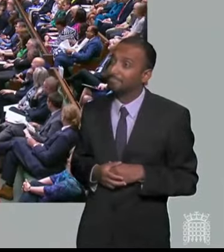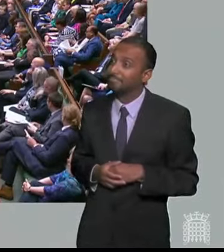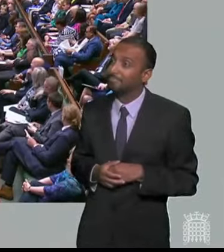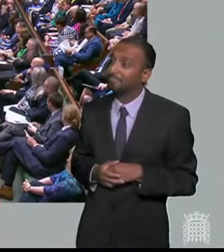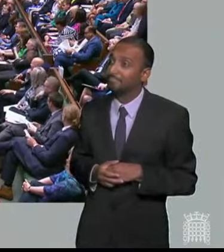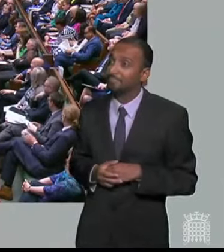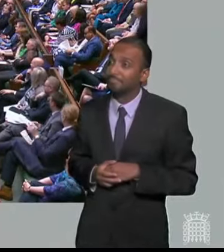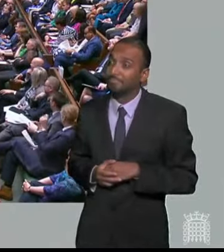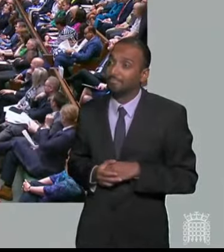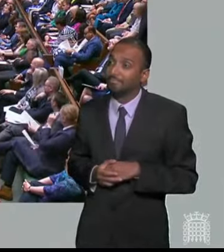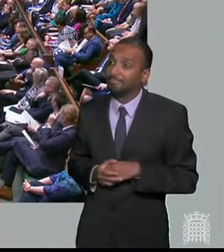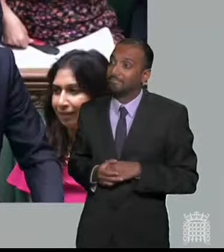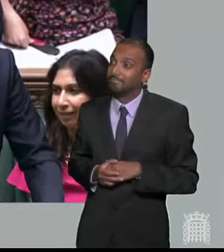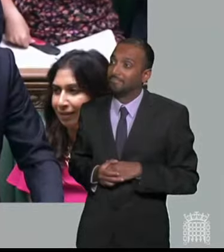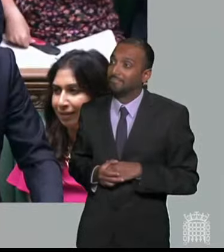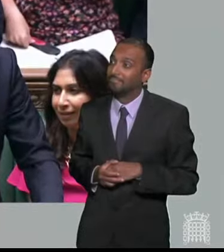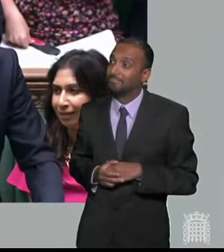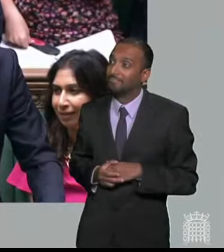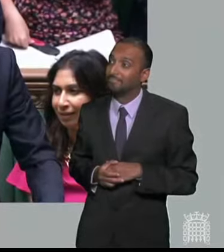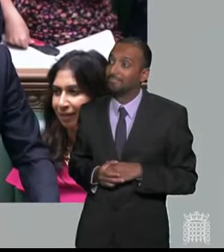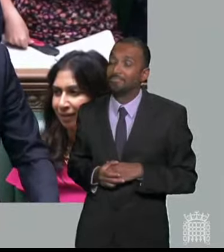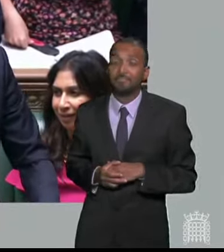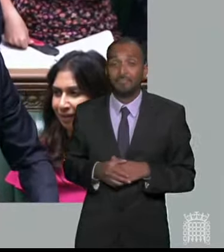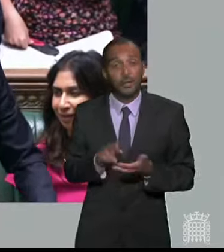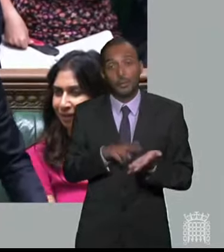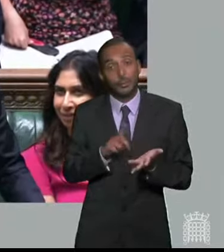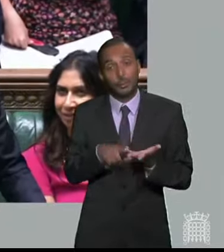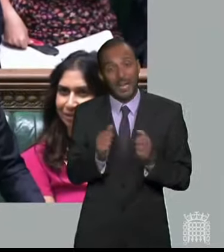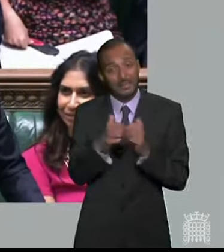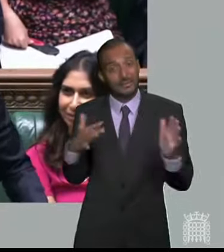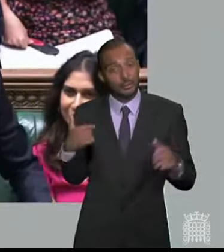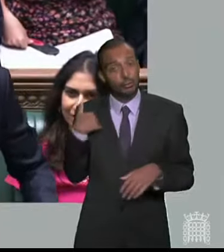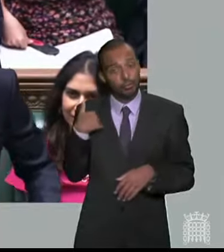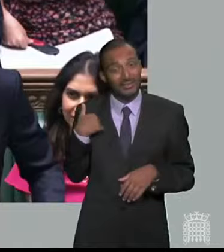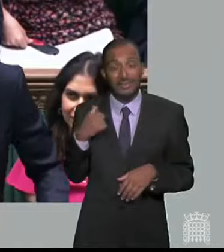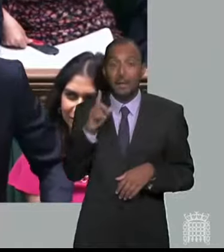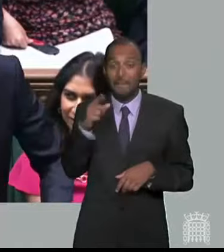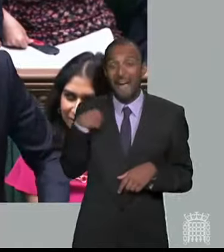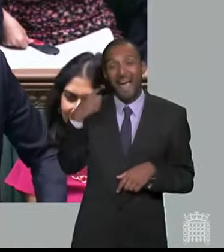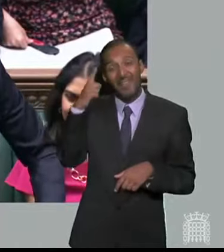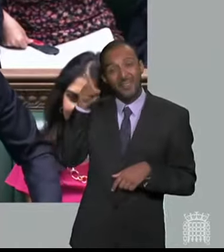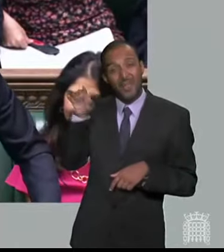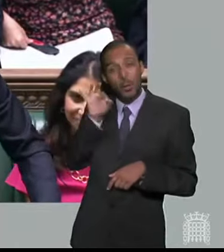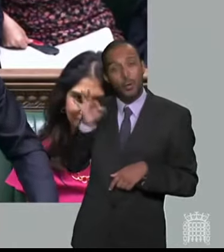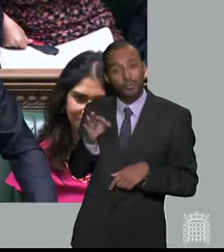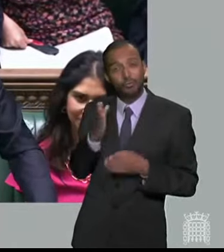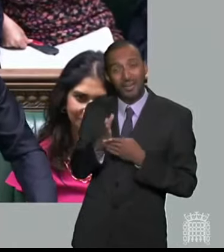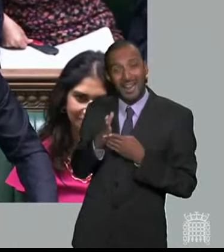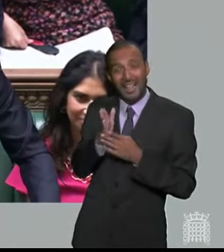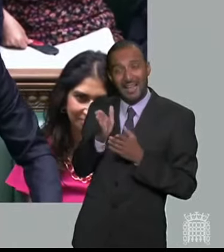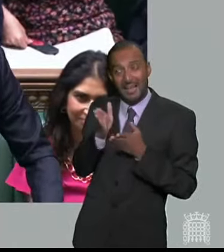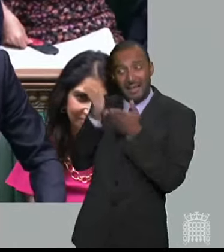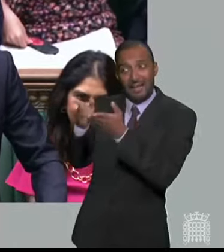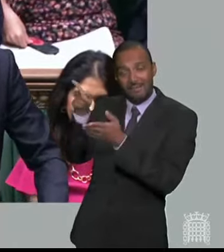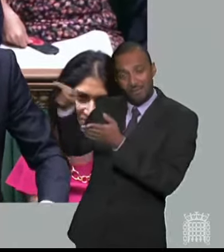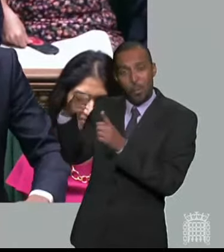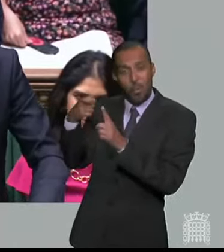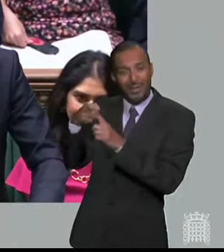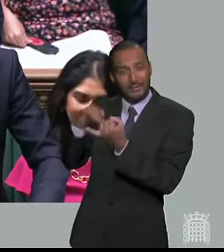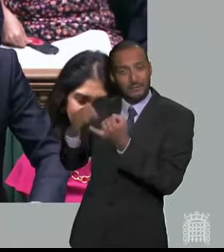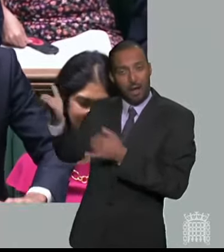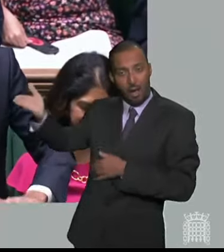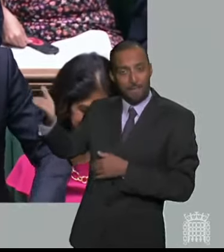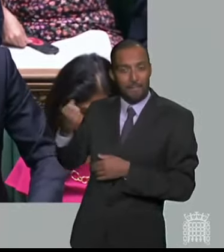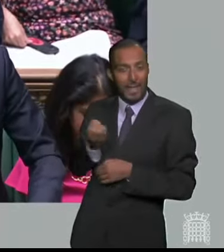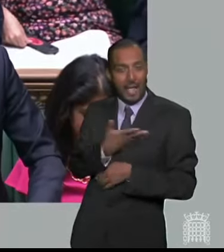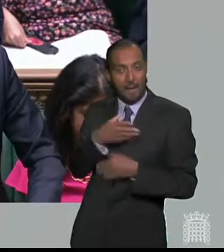Mr. Speaker, obviously not, but I think the thrust of that question was directed at the Leader of the Opposition rather than me. I won't want to get in the middle of that, but what I can